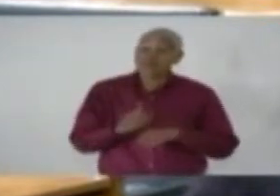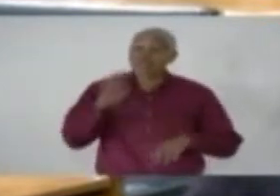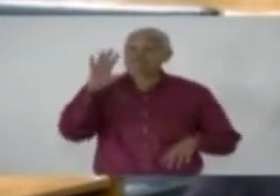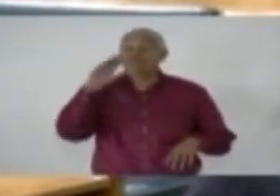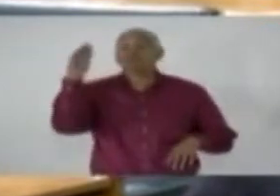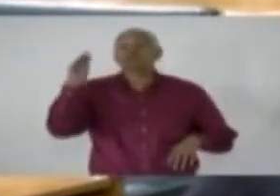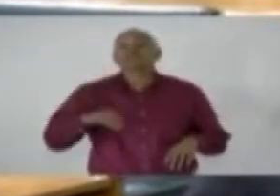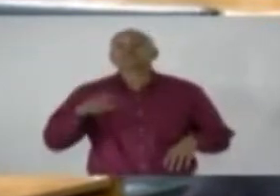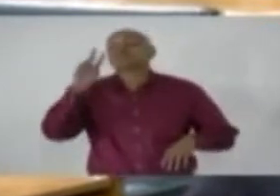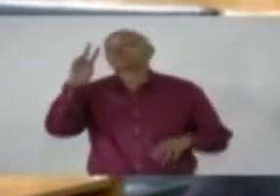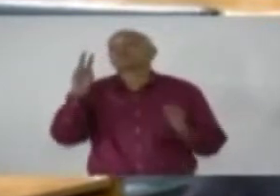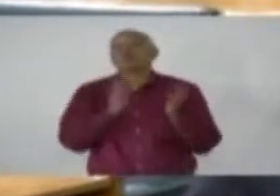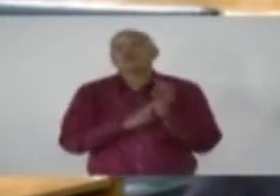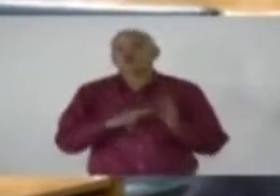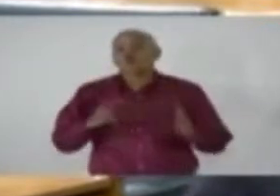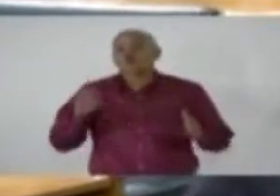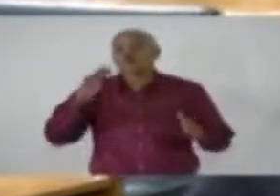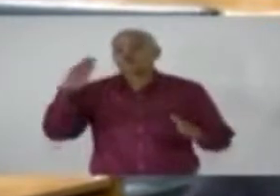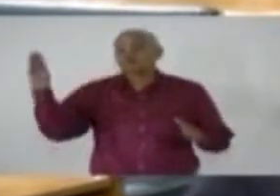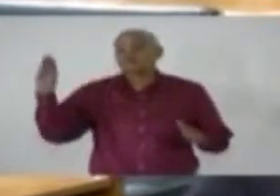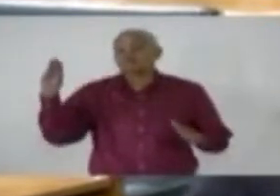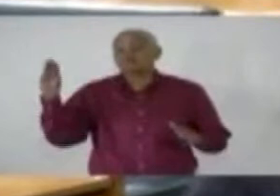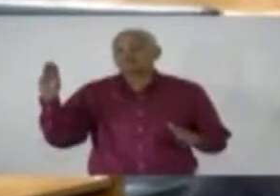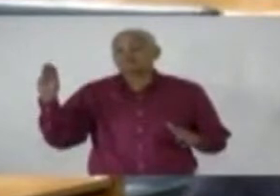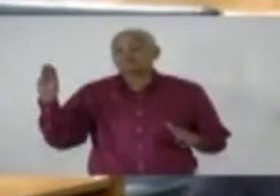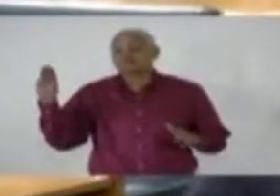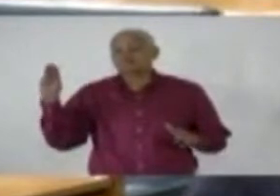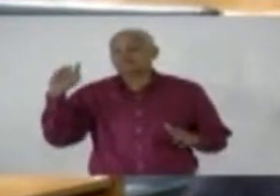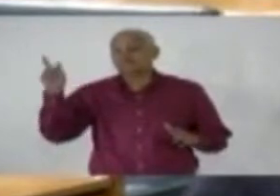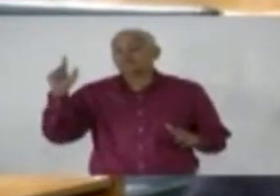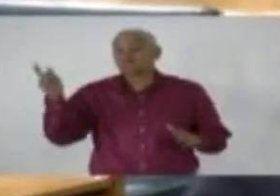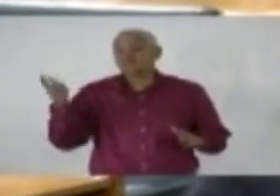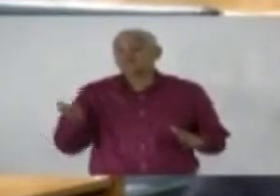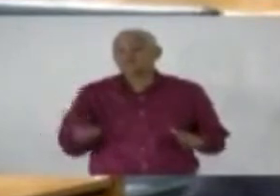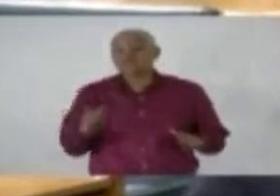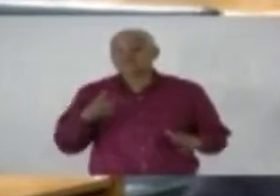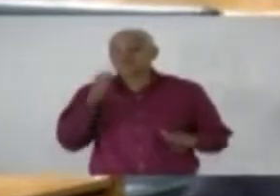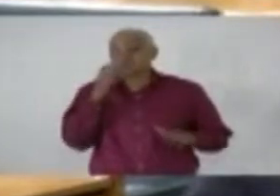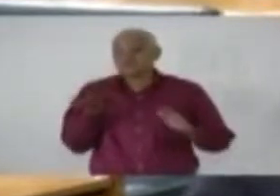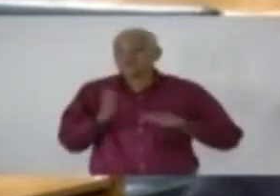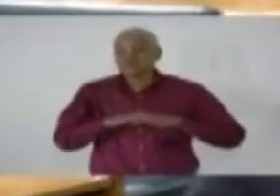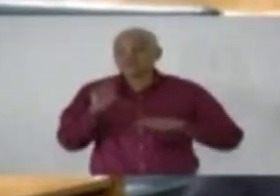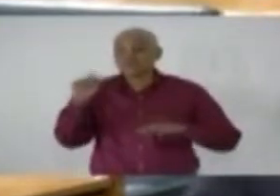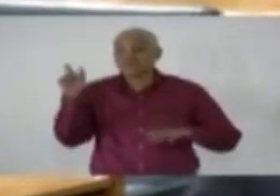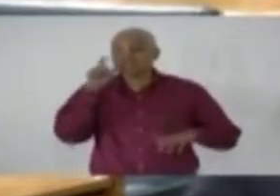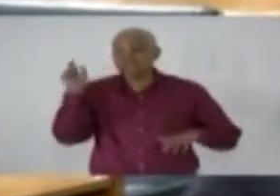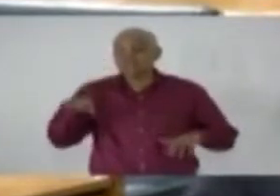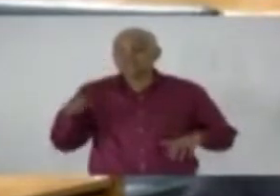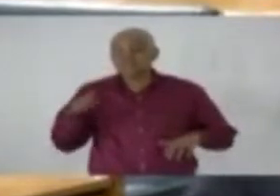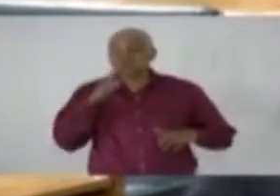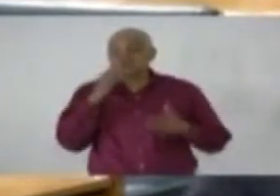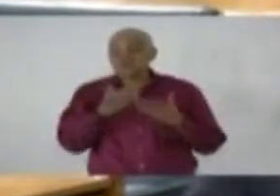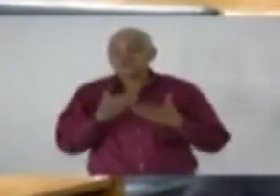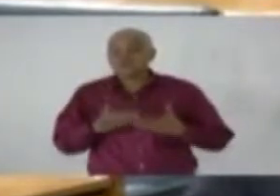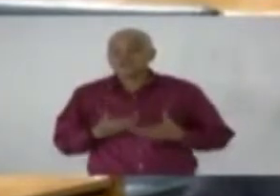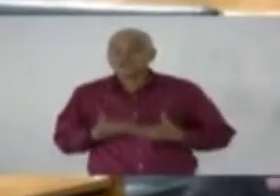5% of 2,000 million later on, look how much, we don't have to raise taxes. In fact,